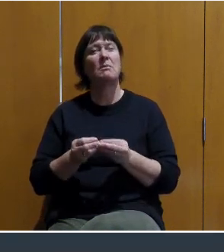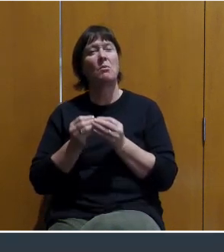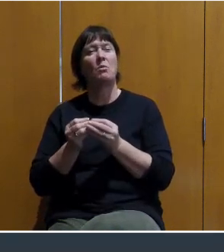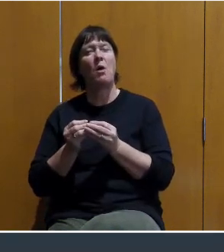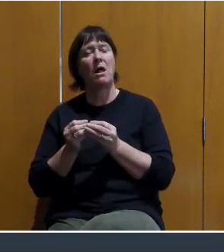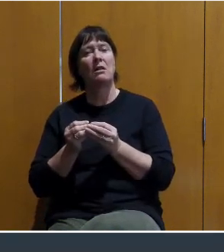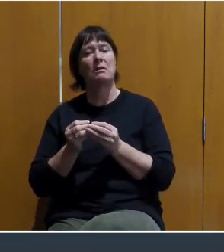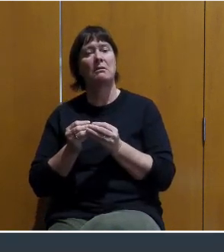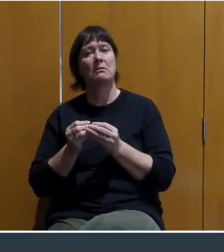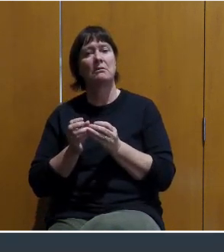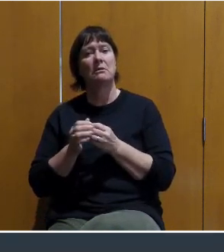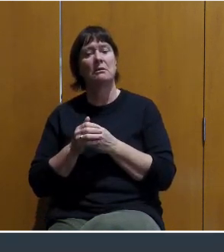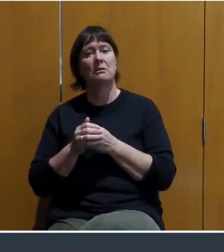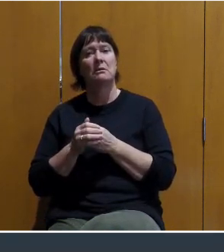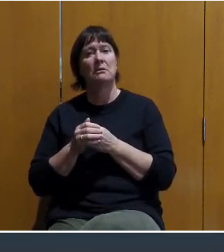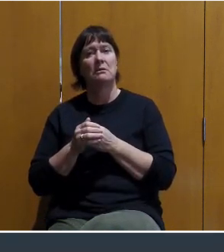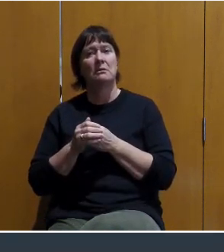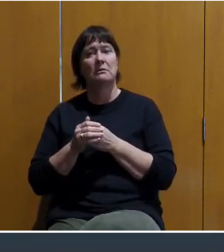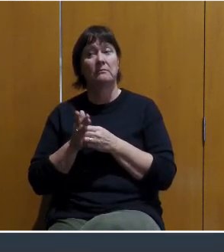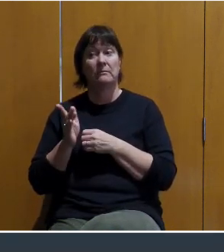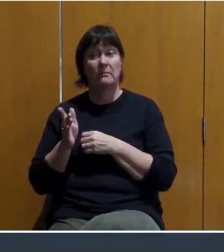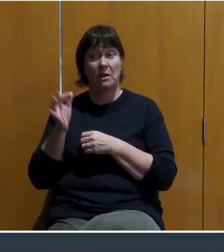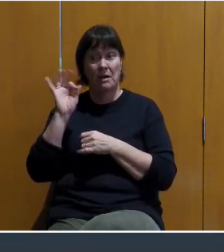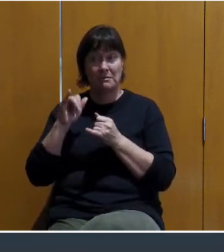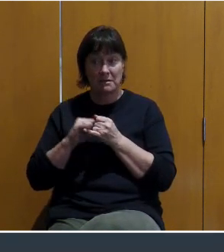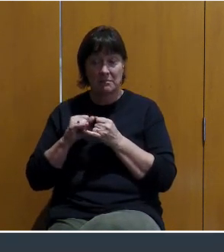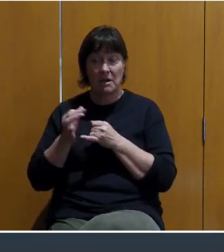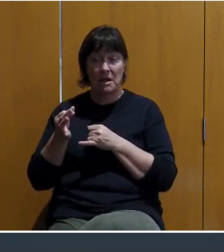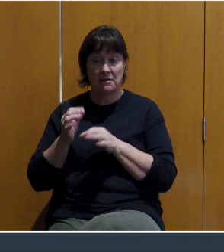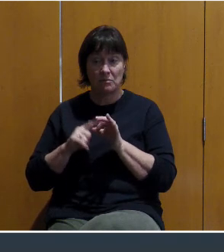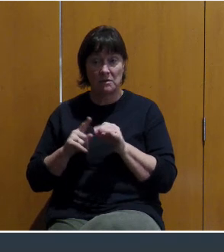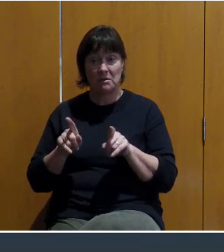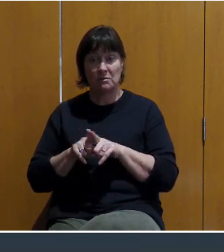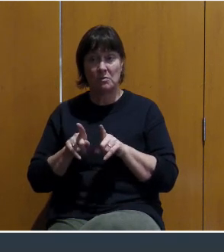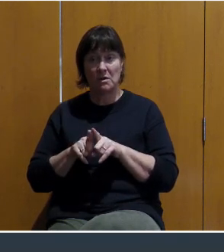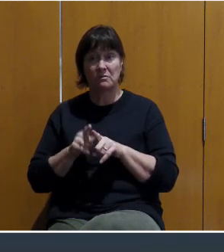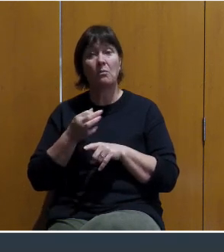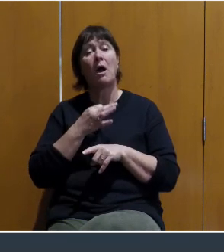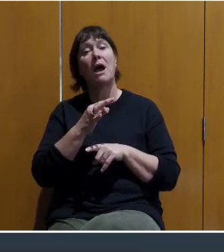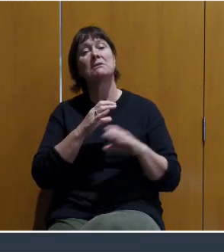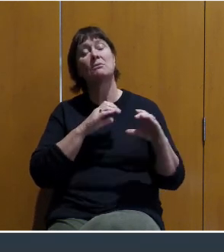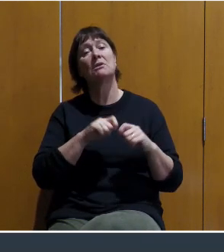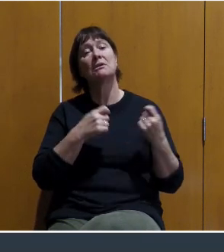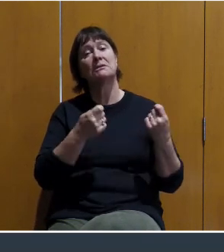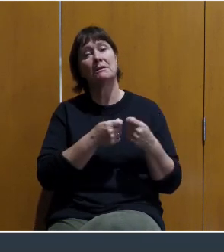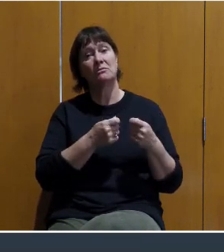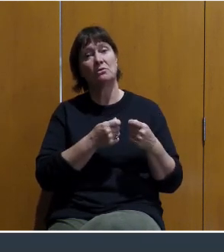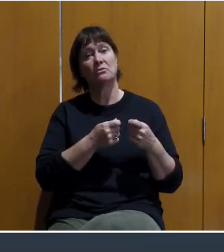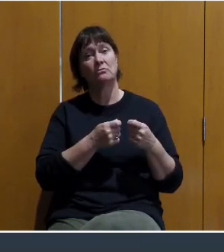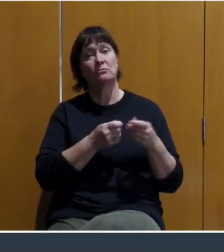worthwhile. Councillor Simpson also had questions about maps, so we'll just ask the comms team to draw up a comms plan for